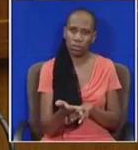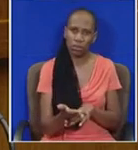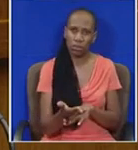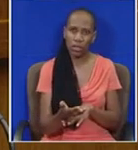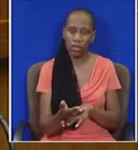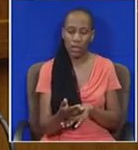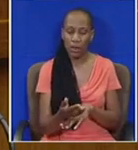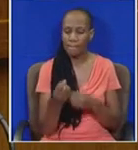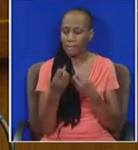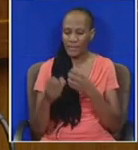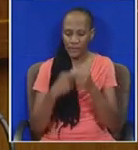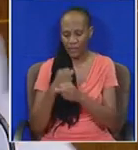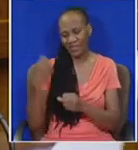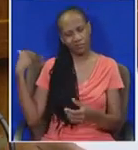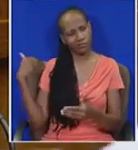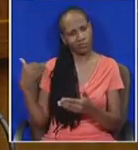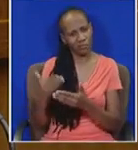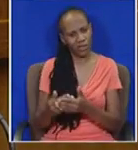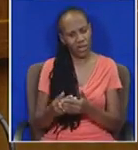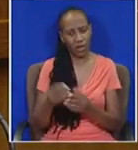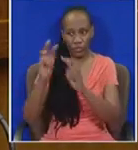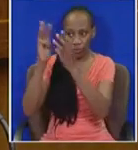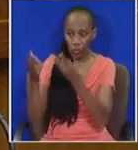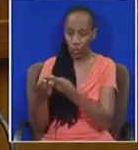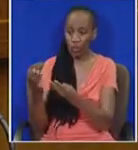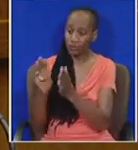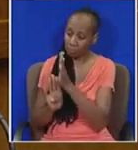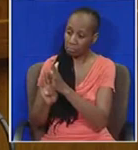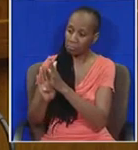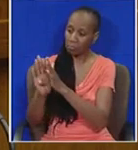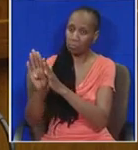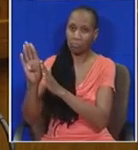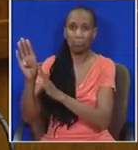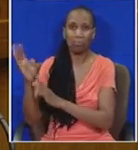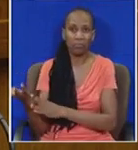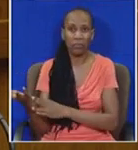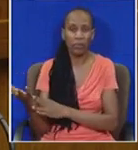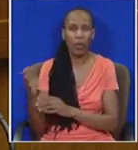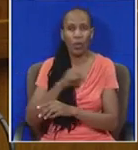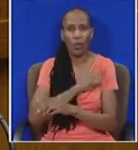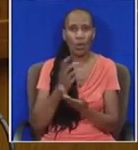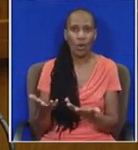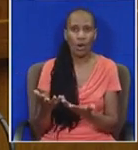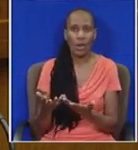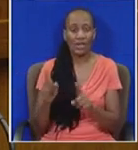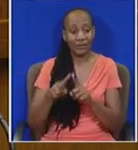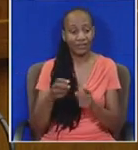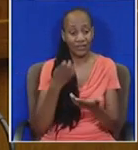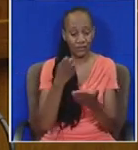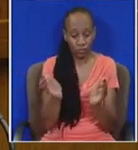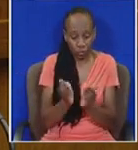past few decades, global growth has been driven by robust levels of demand from emerging